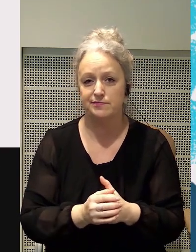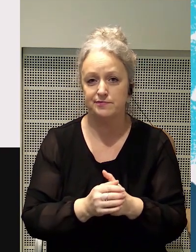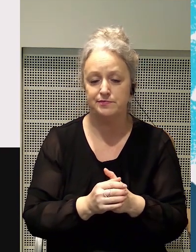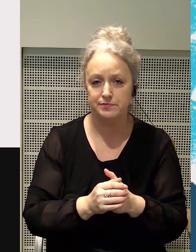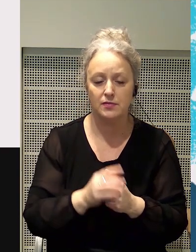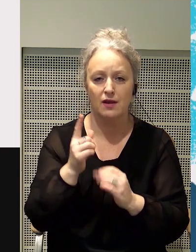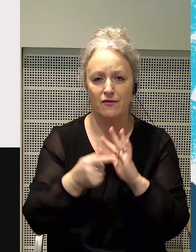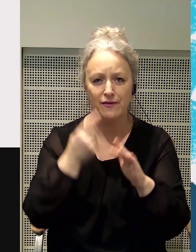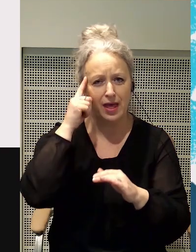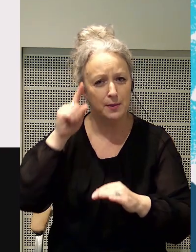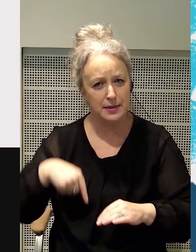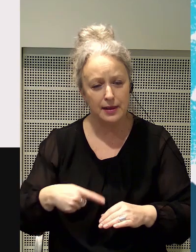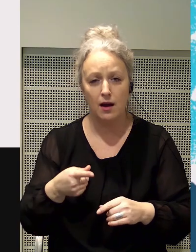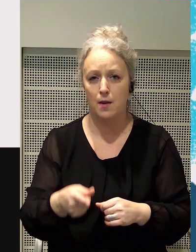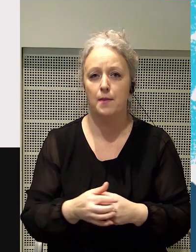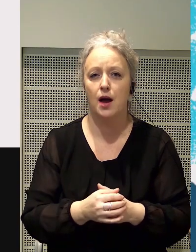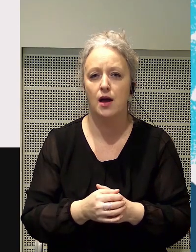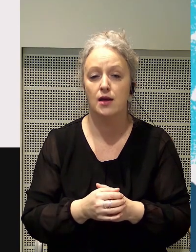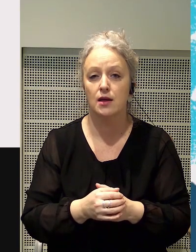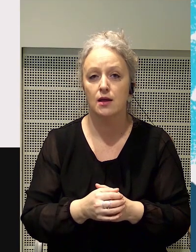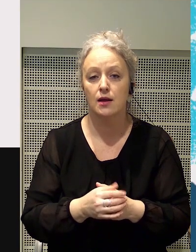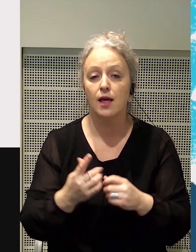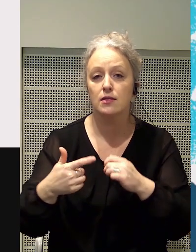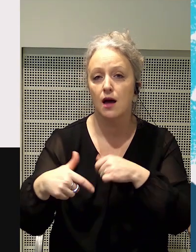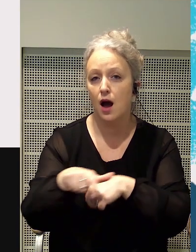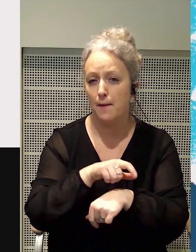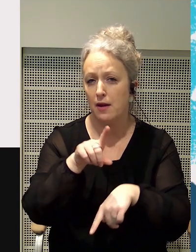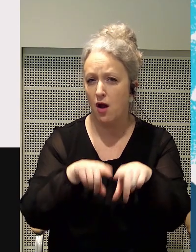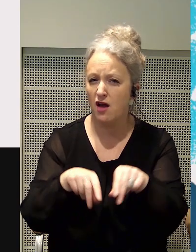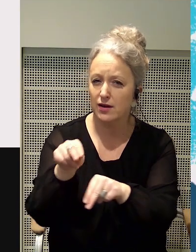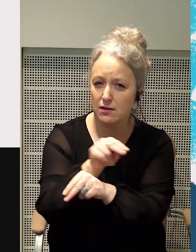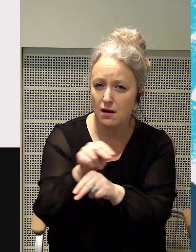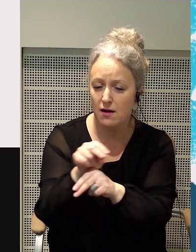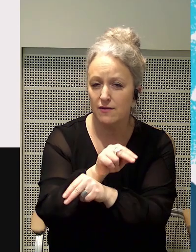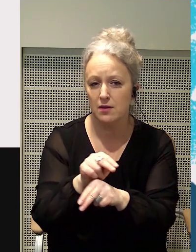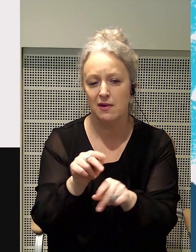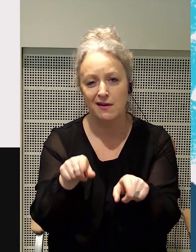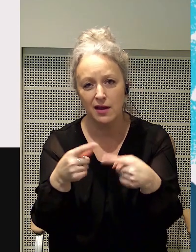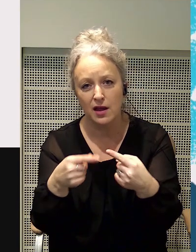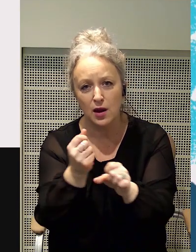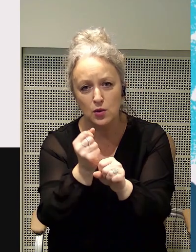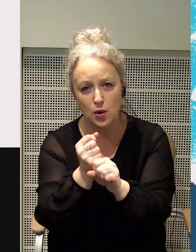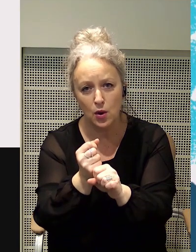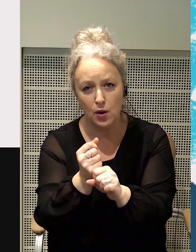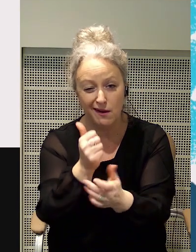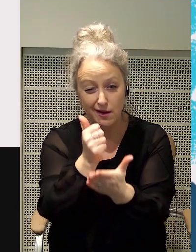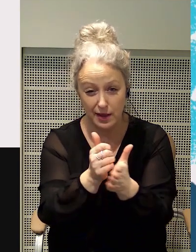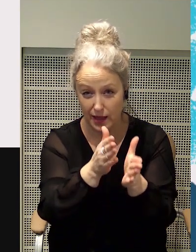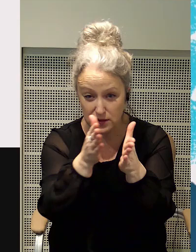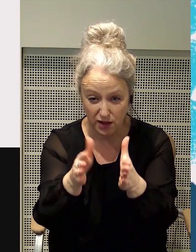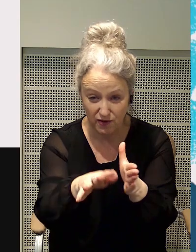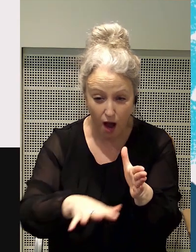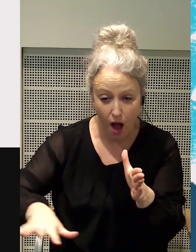focus on diseases areas where treatments already exist. Two, we also know that the orphan medicinal